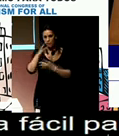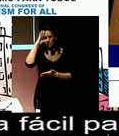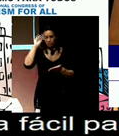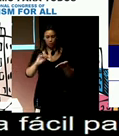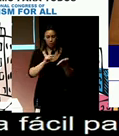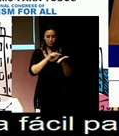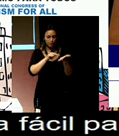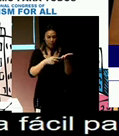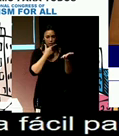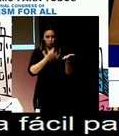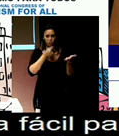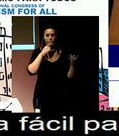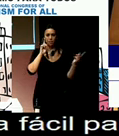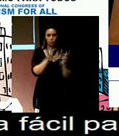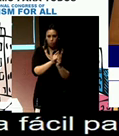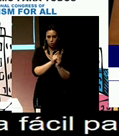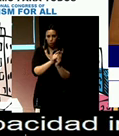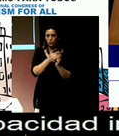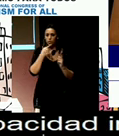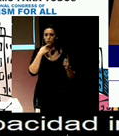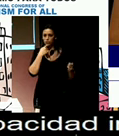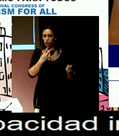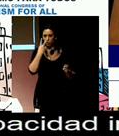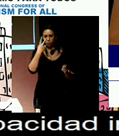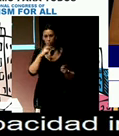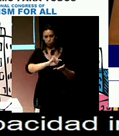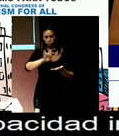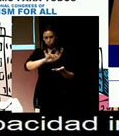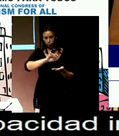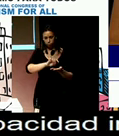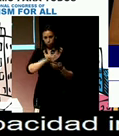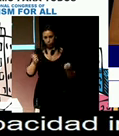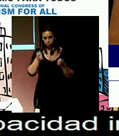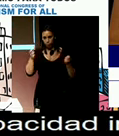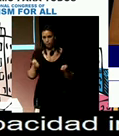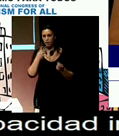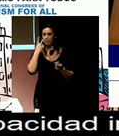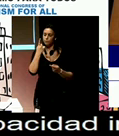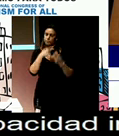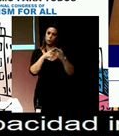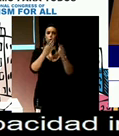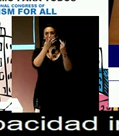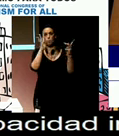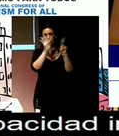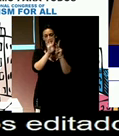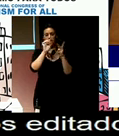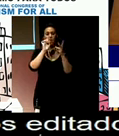for intellectually disabled people. We have published 2 easy reading